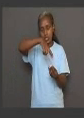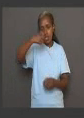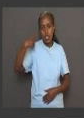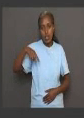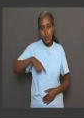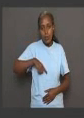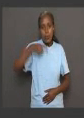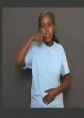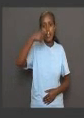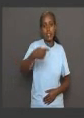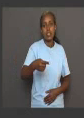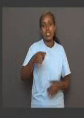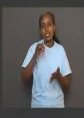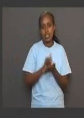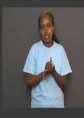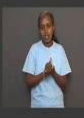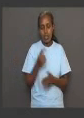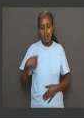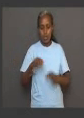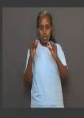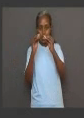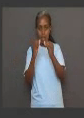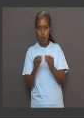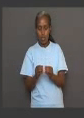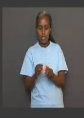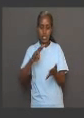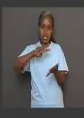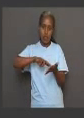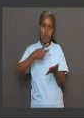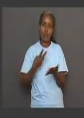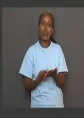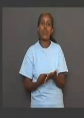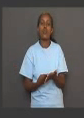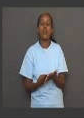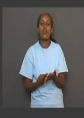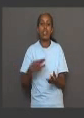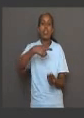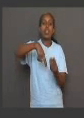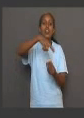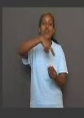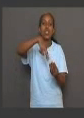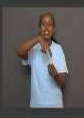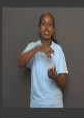say that we are calculating the volume of revolution.